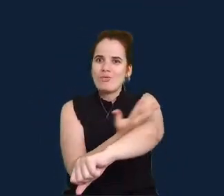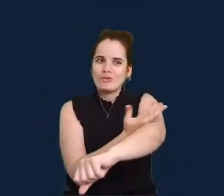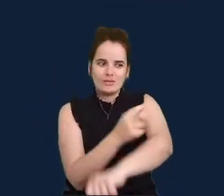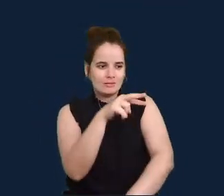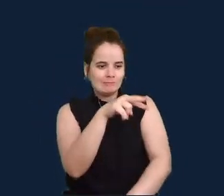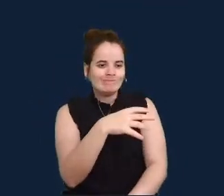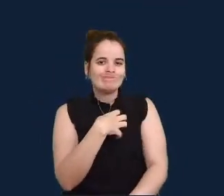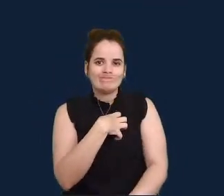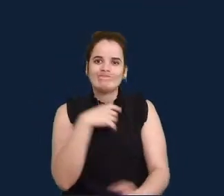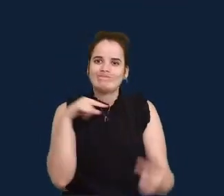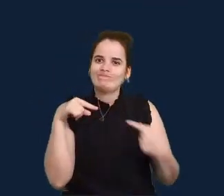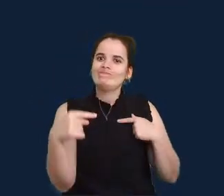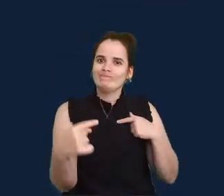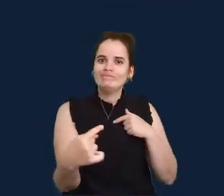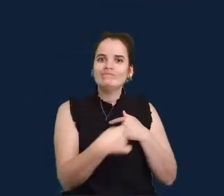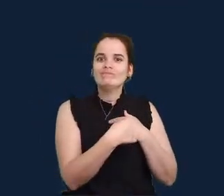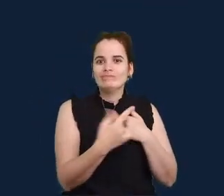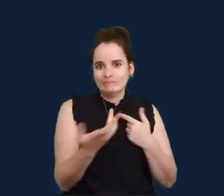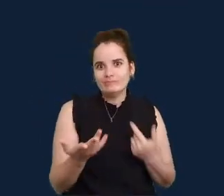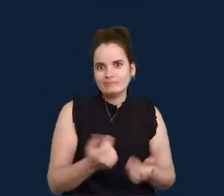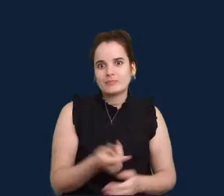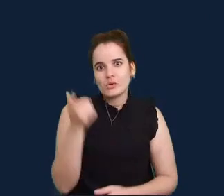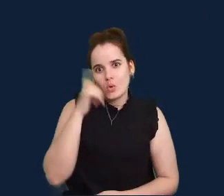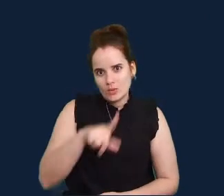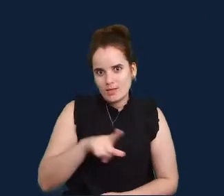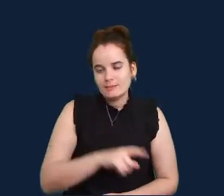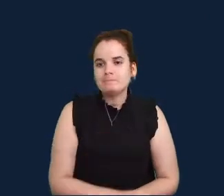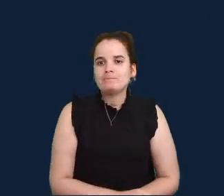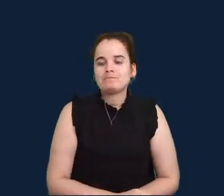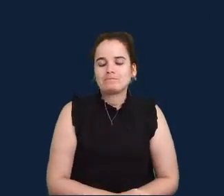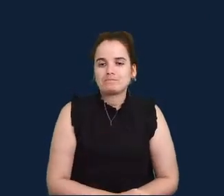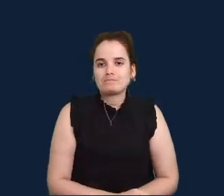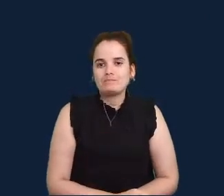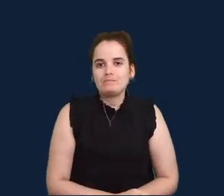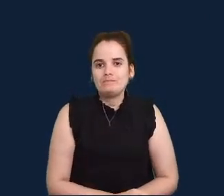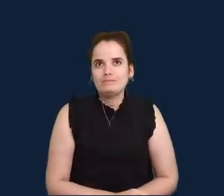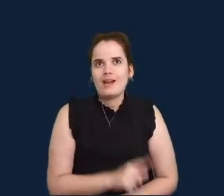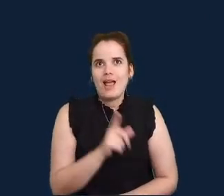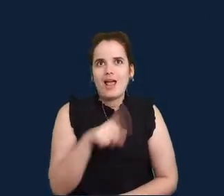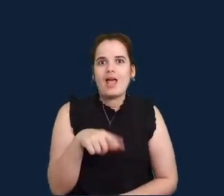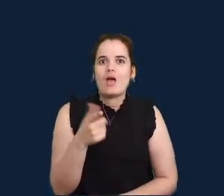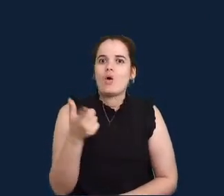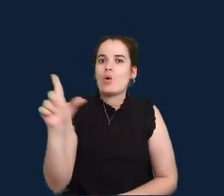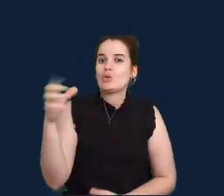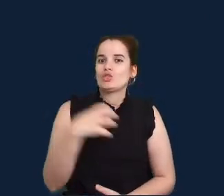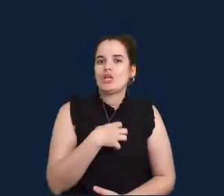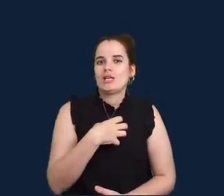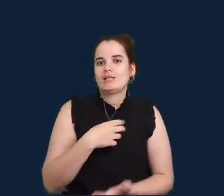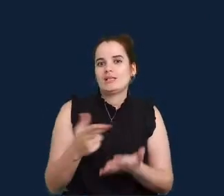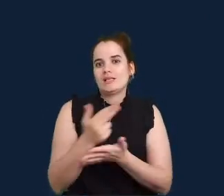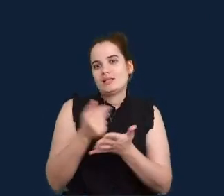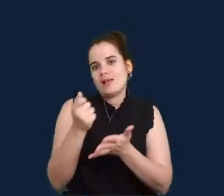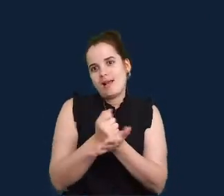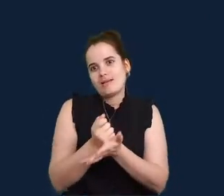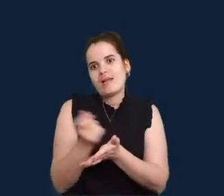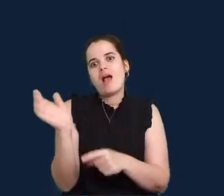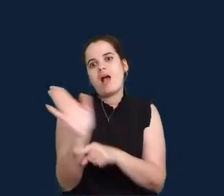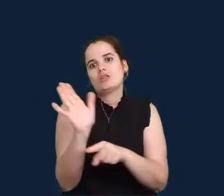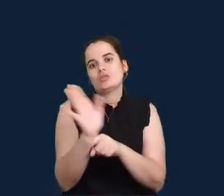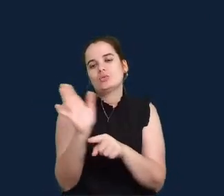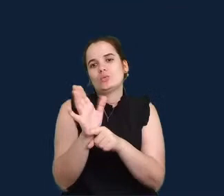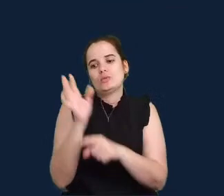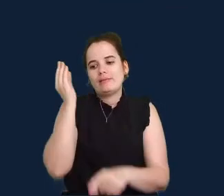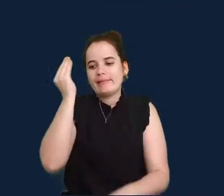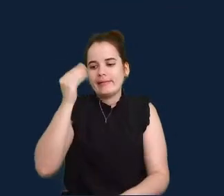where design can help me experience a story better. One example that came to mind just as I was